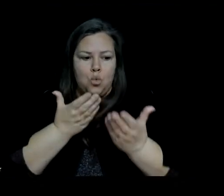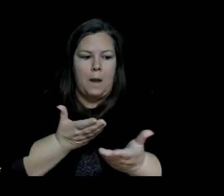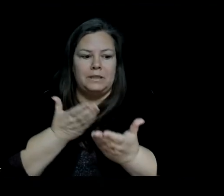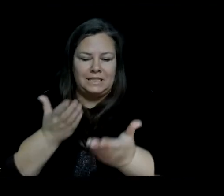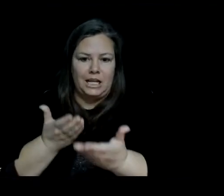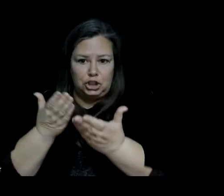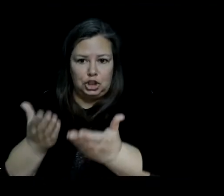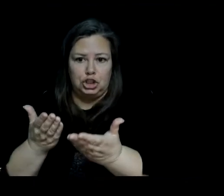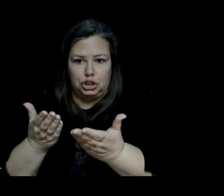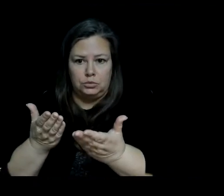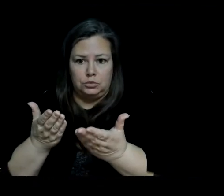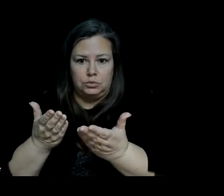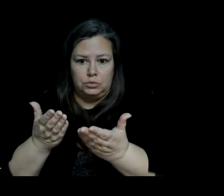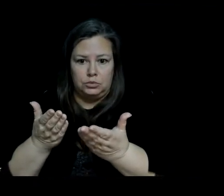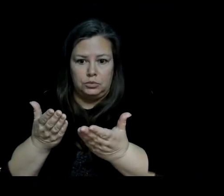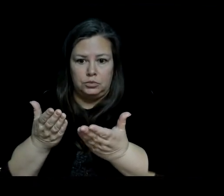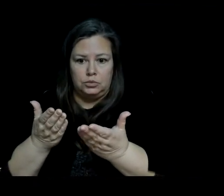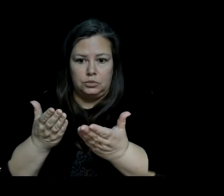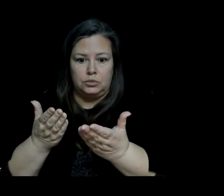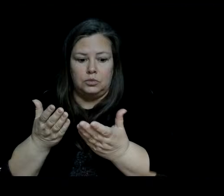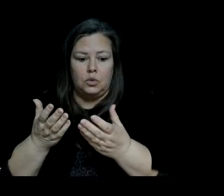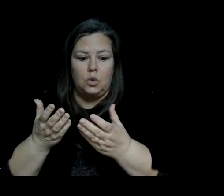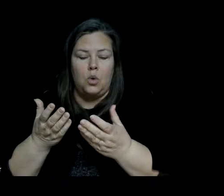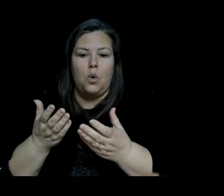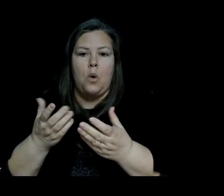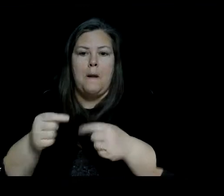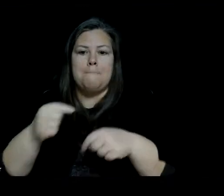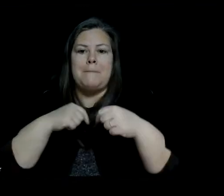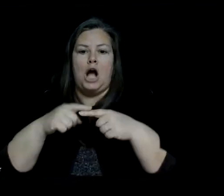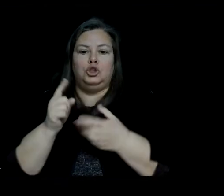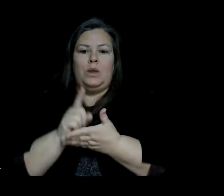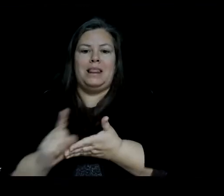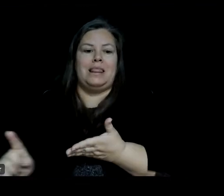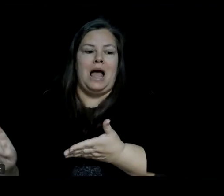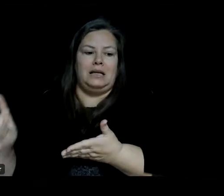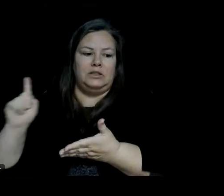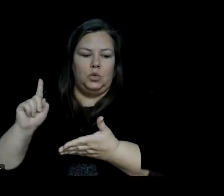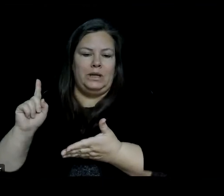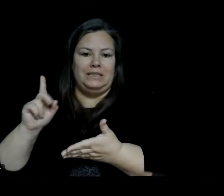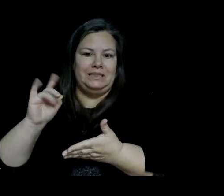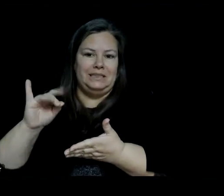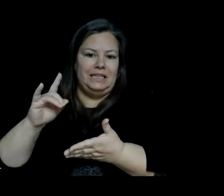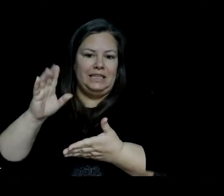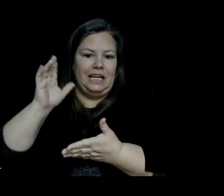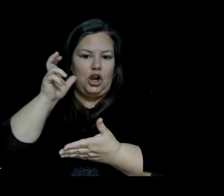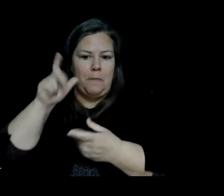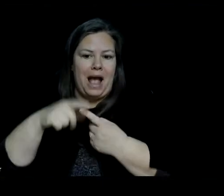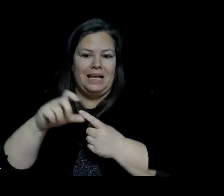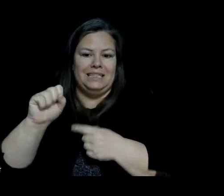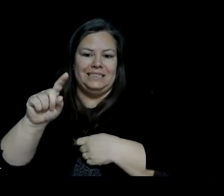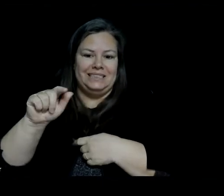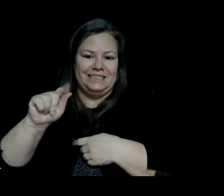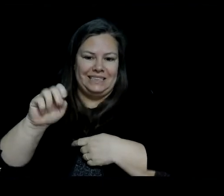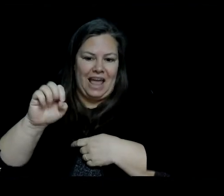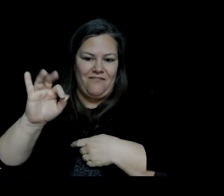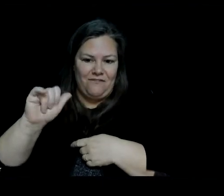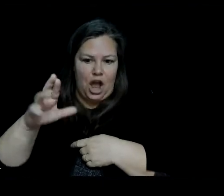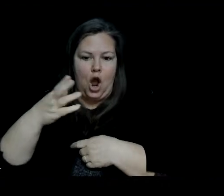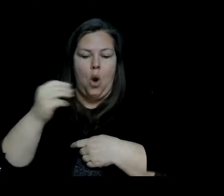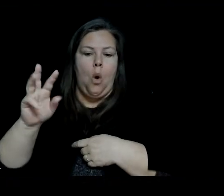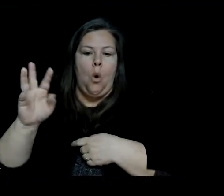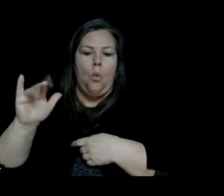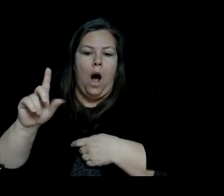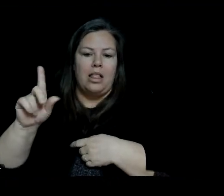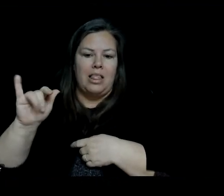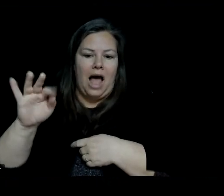could. I'm gonna back up to last week, we heard State Fair and we heard Department of Parks, or Wildlife and